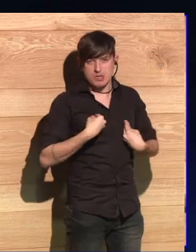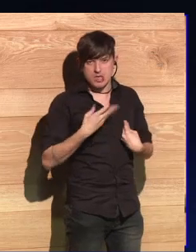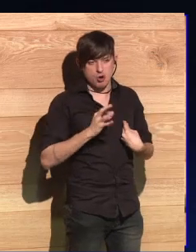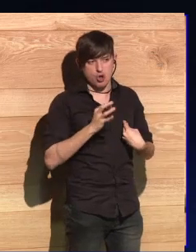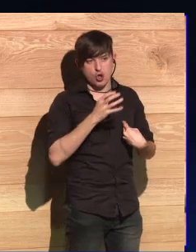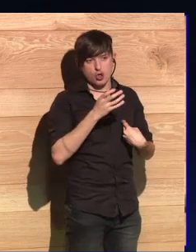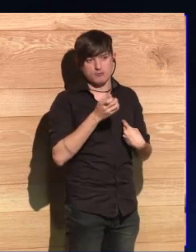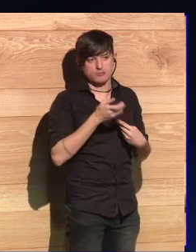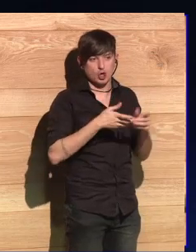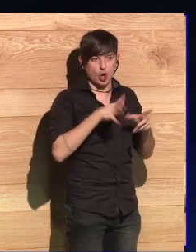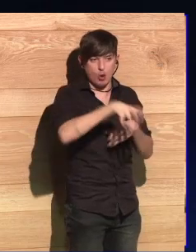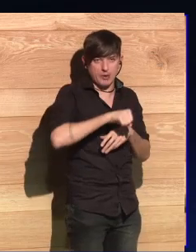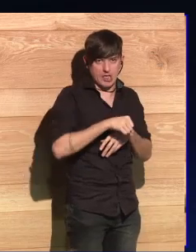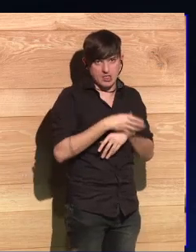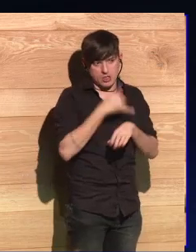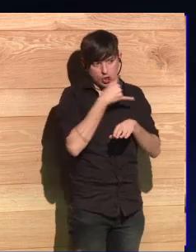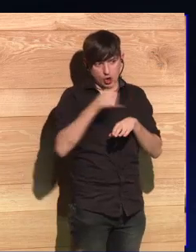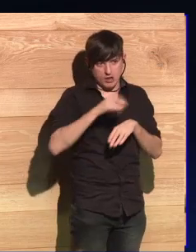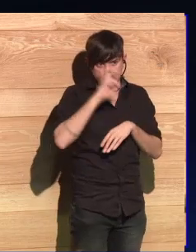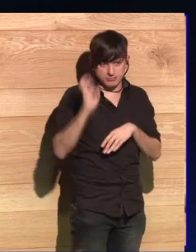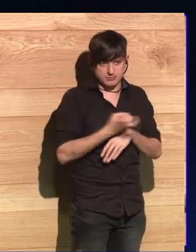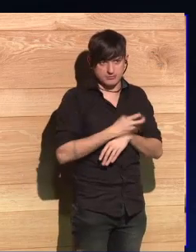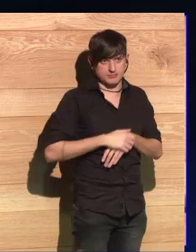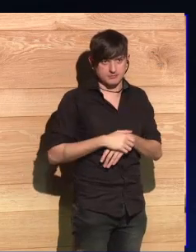so that I could buy some drugs.